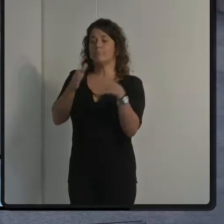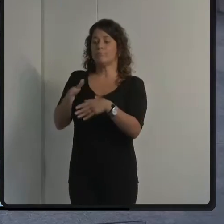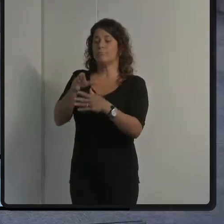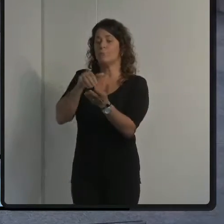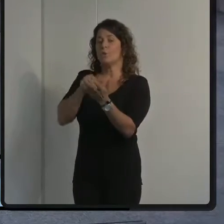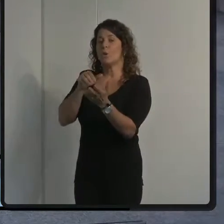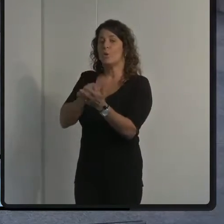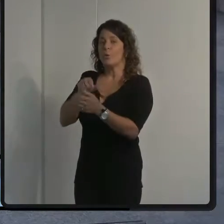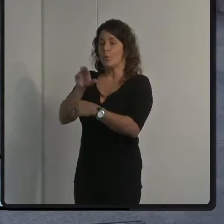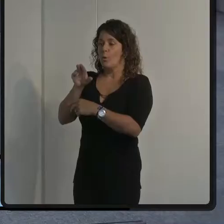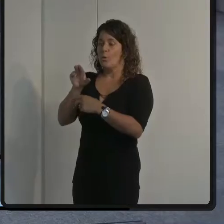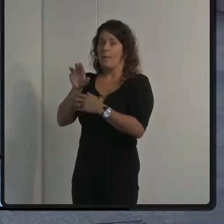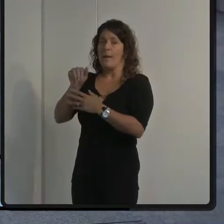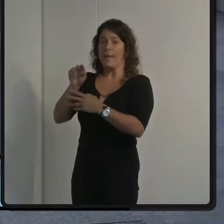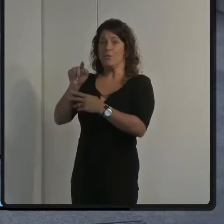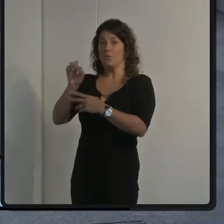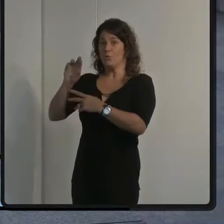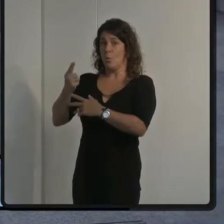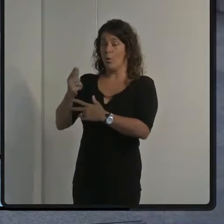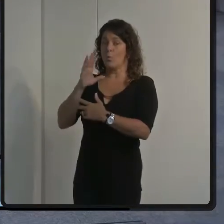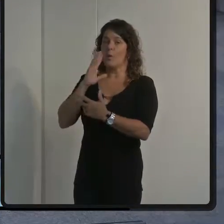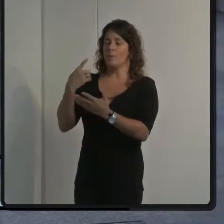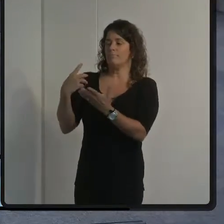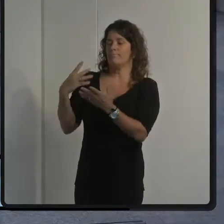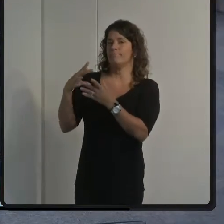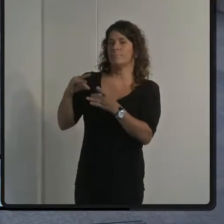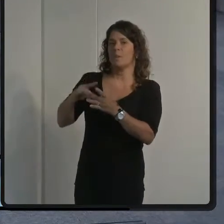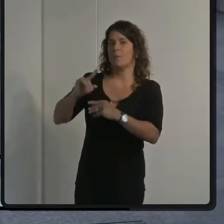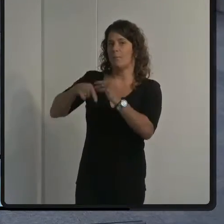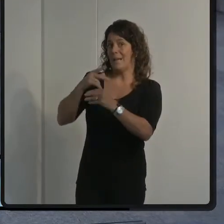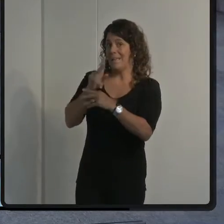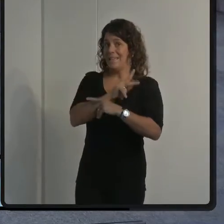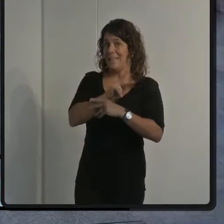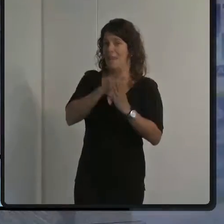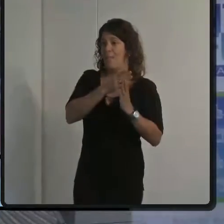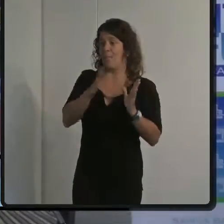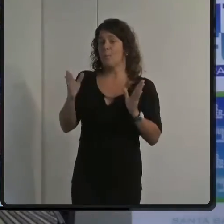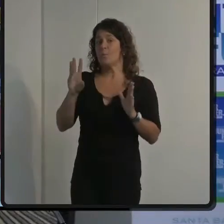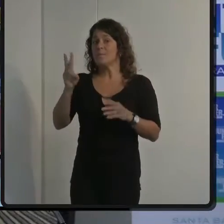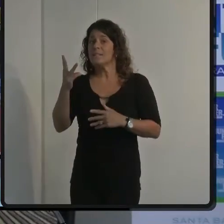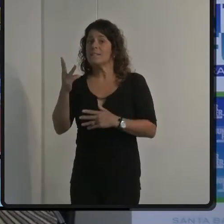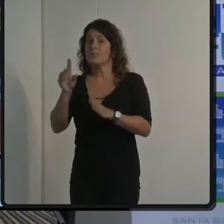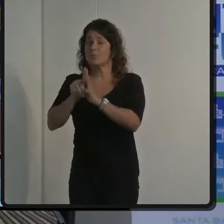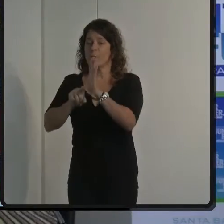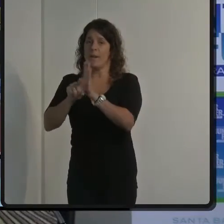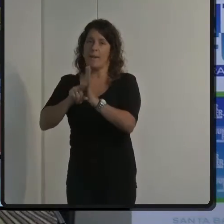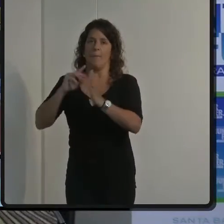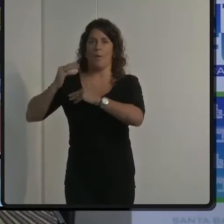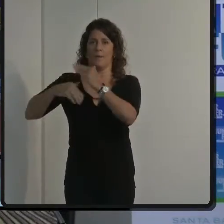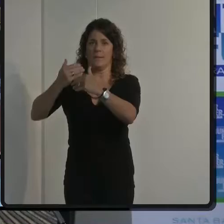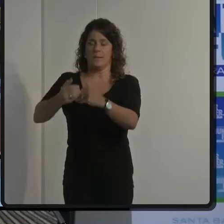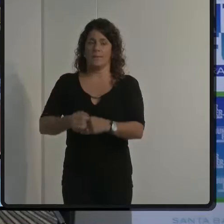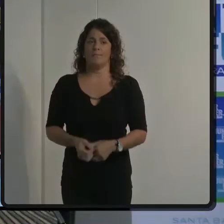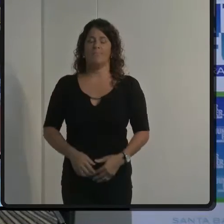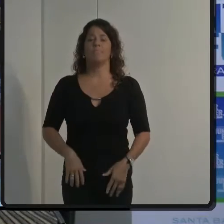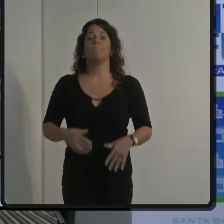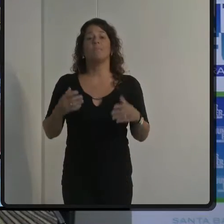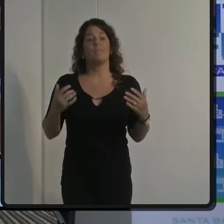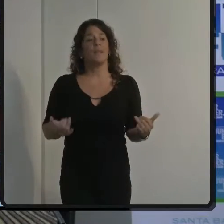detail about the K-6 school waiver process. Thank you, Supervisor Hart. Good afternoon,